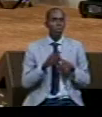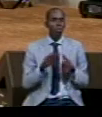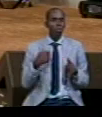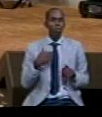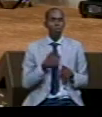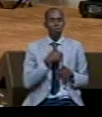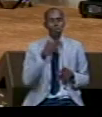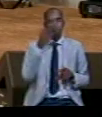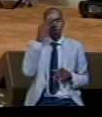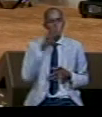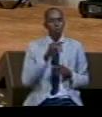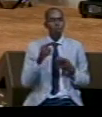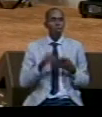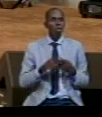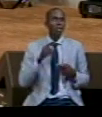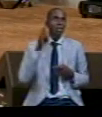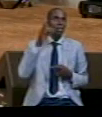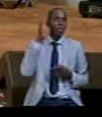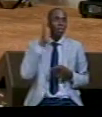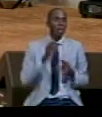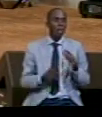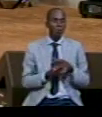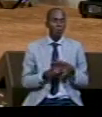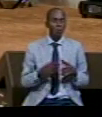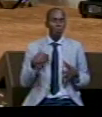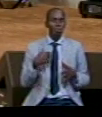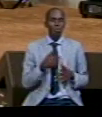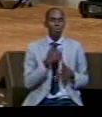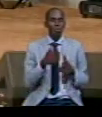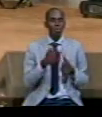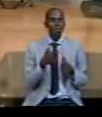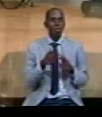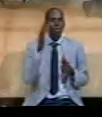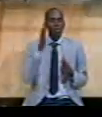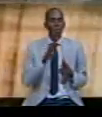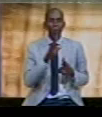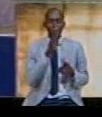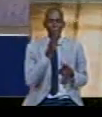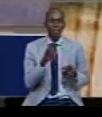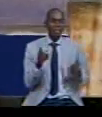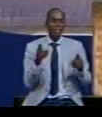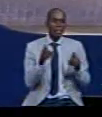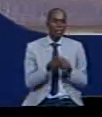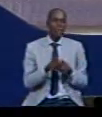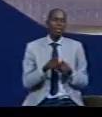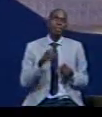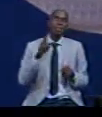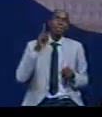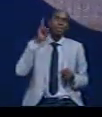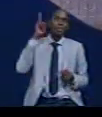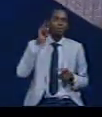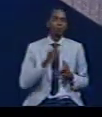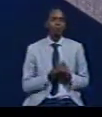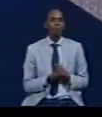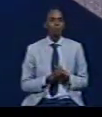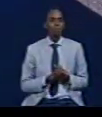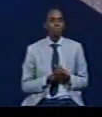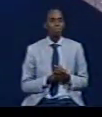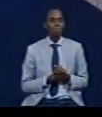we shall be like him. We shall be like him.